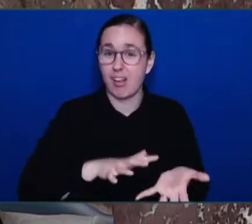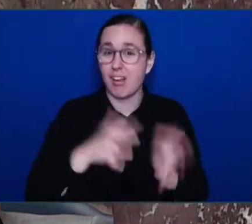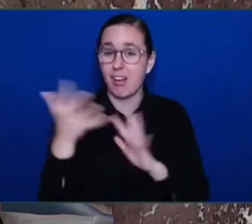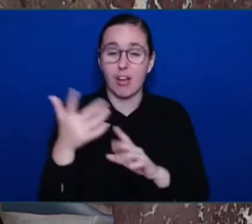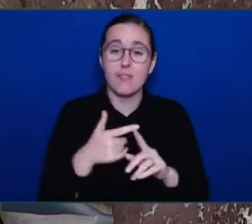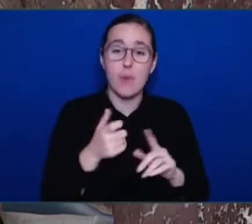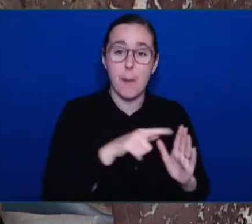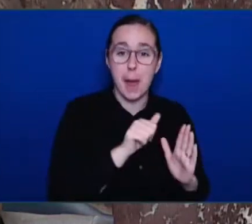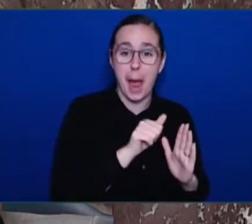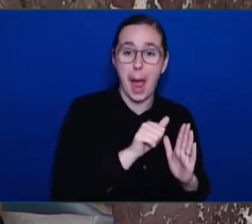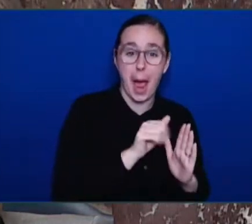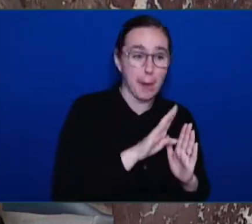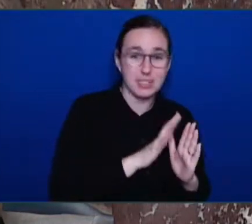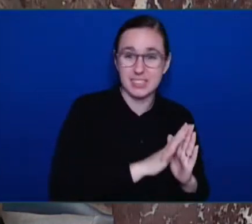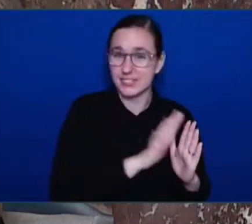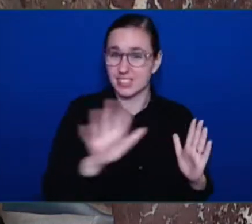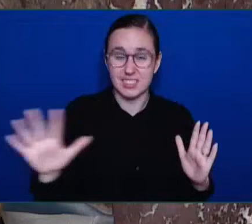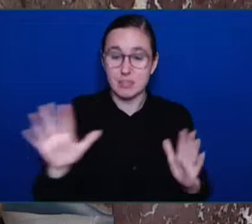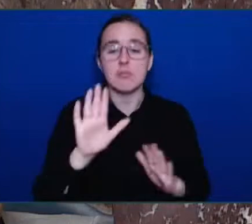for